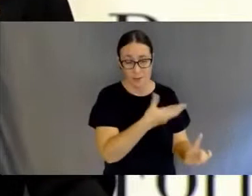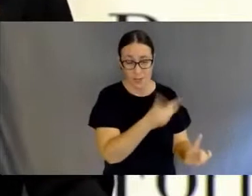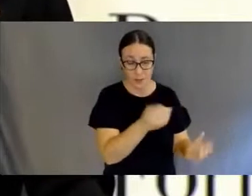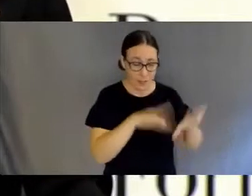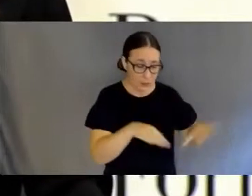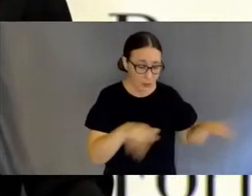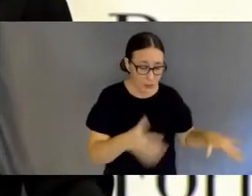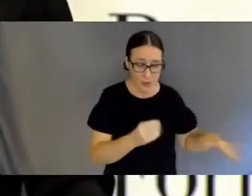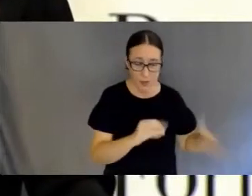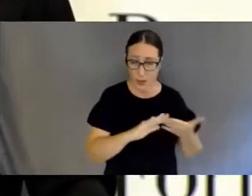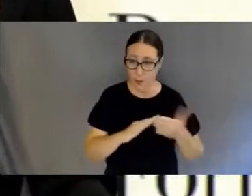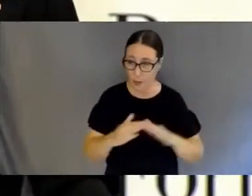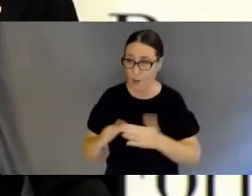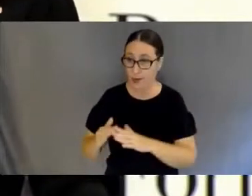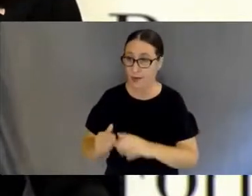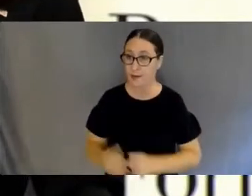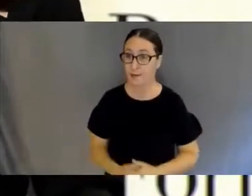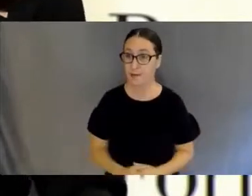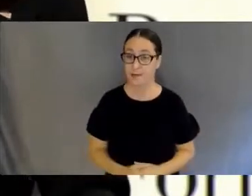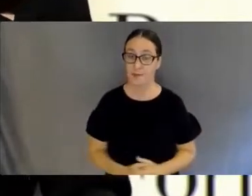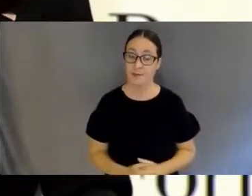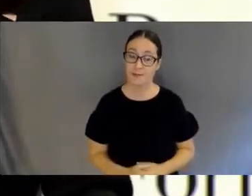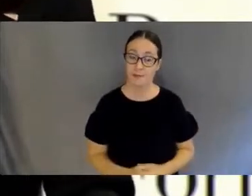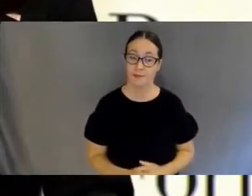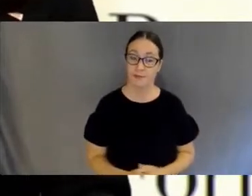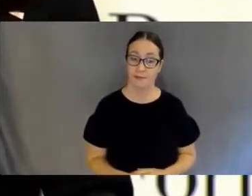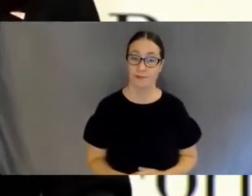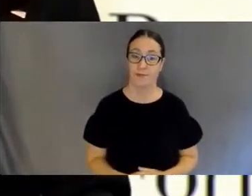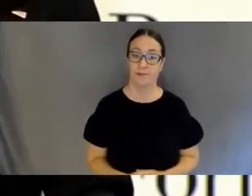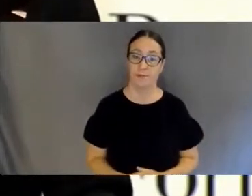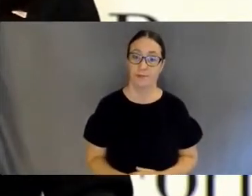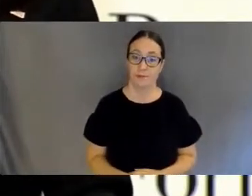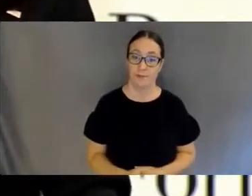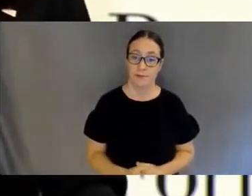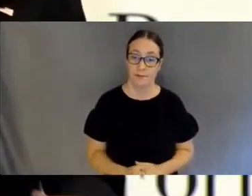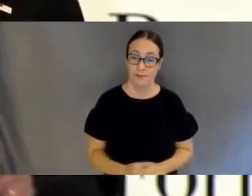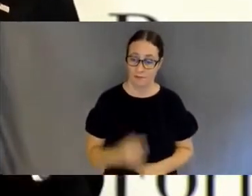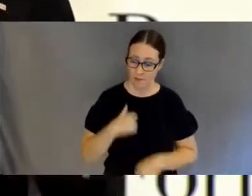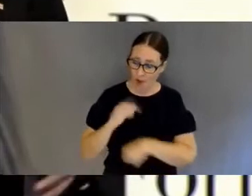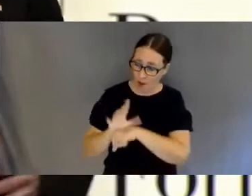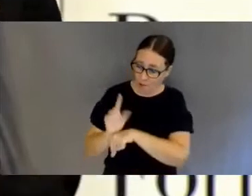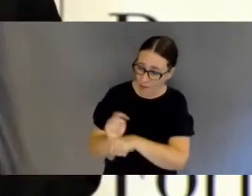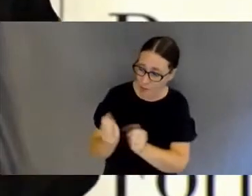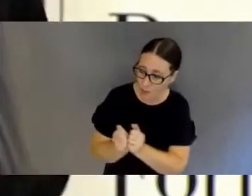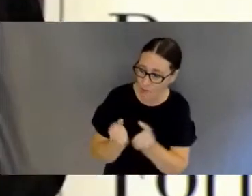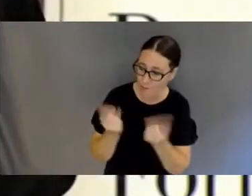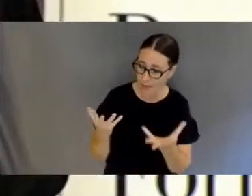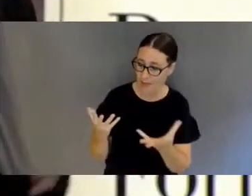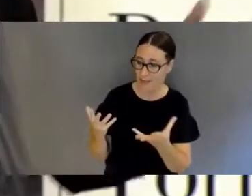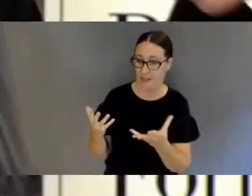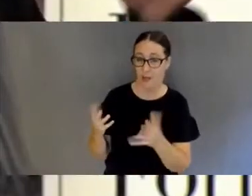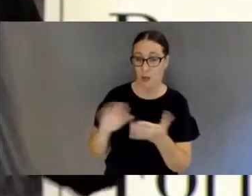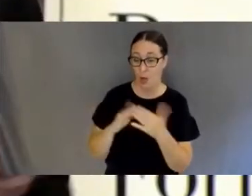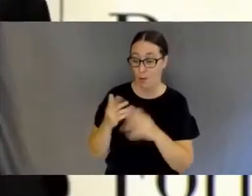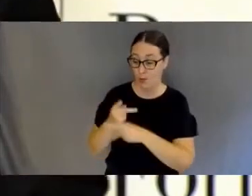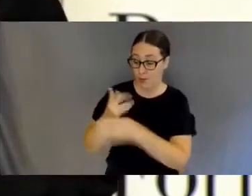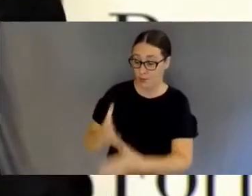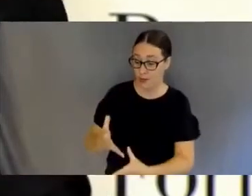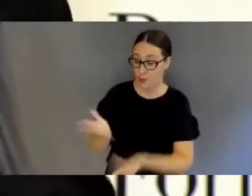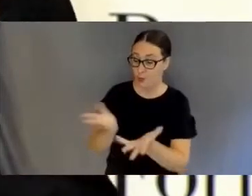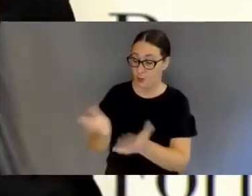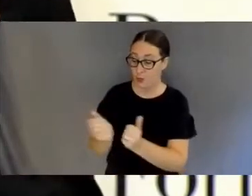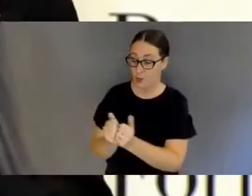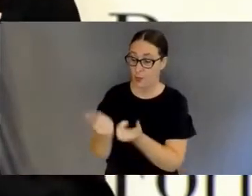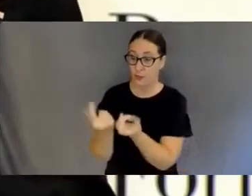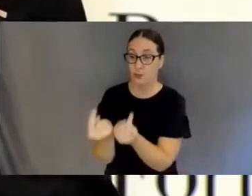their community. I have consulted with many community lenders who serve tribal communities in the plains of